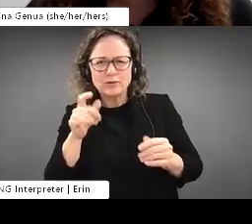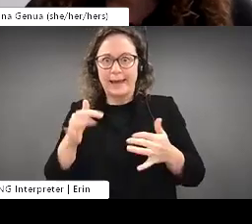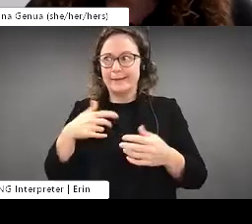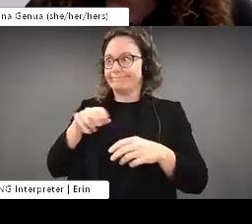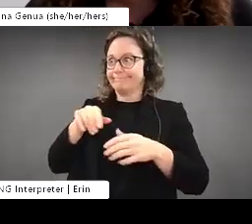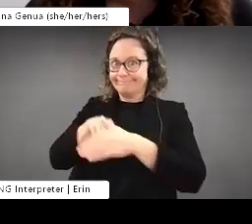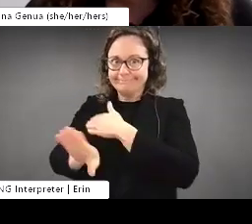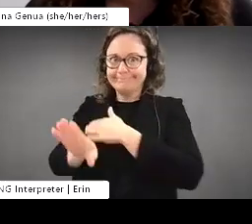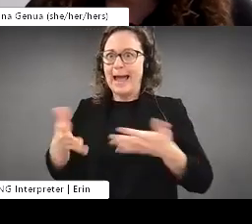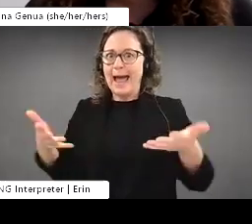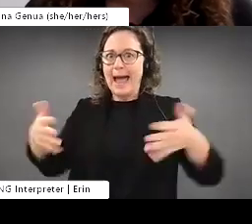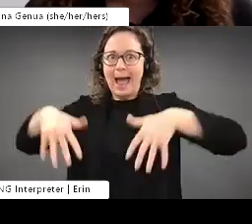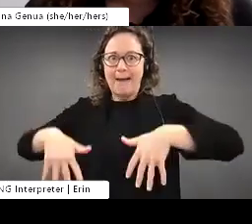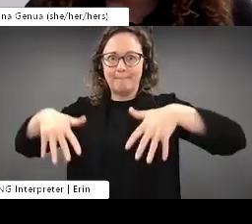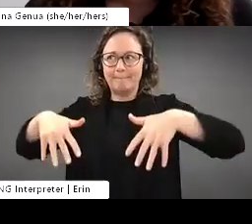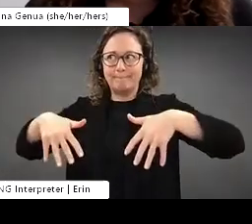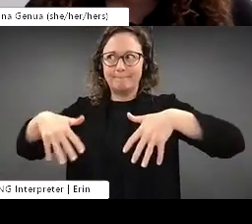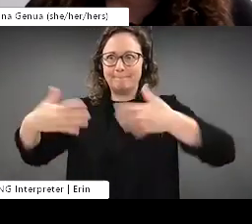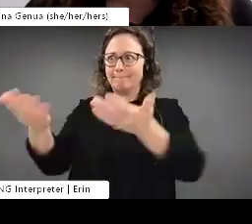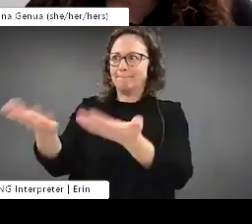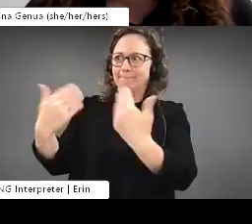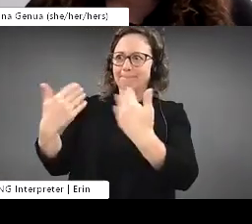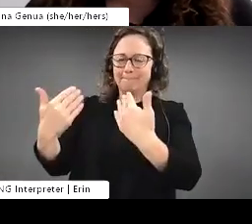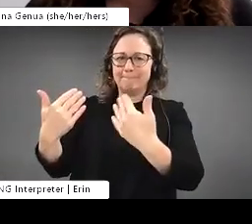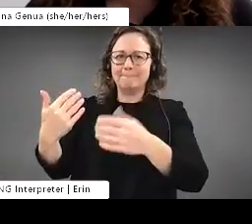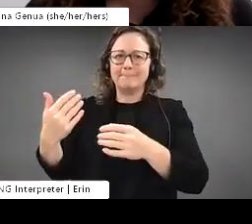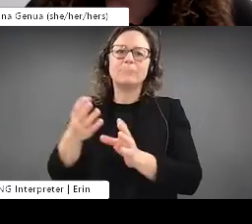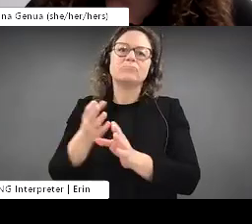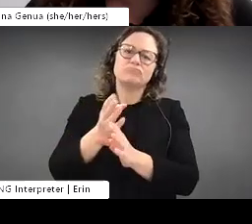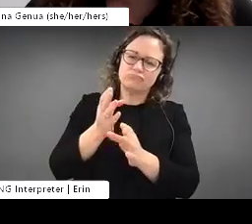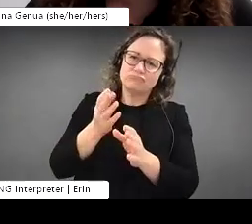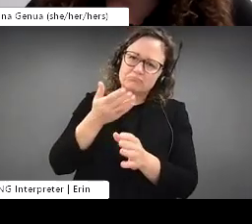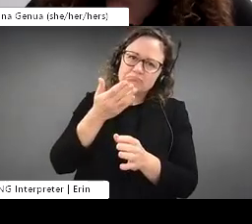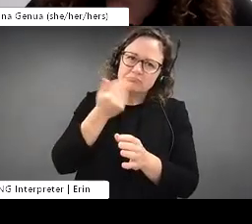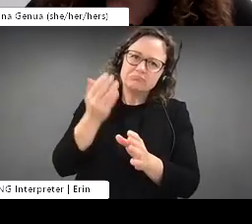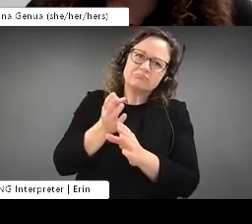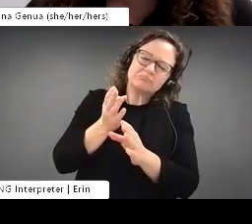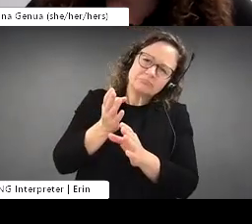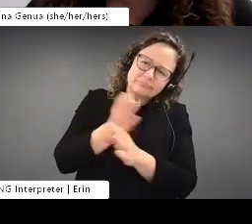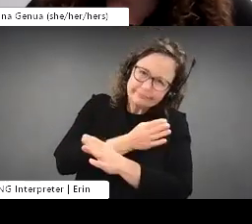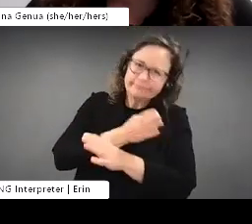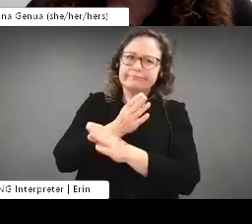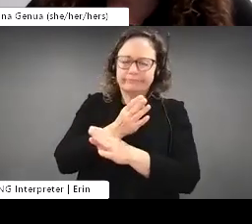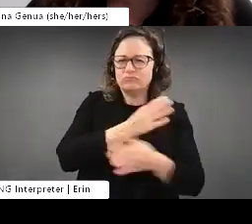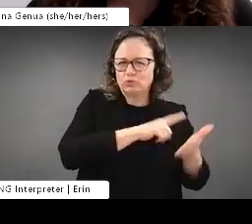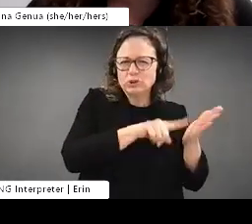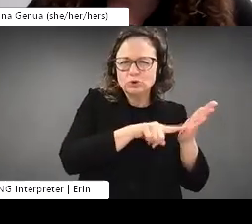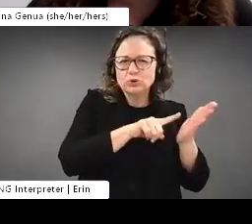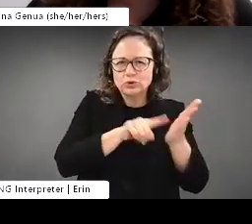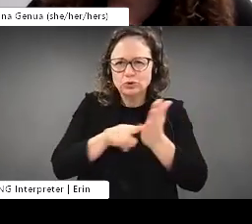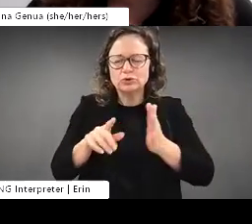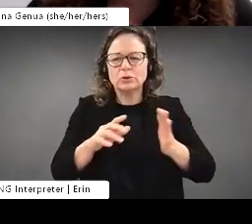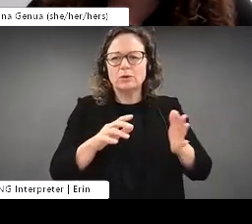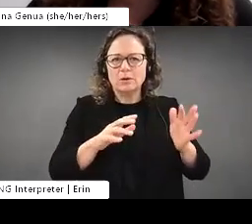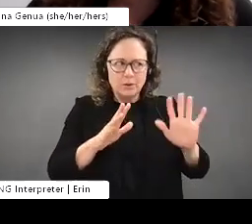ask. Um, I think that's being like in research, like researching what you're